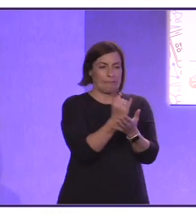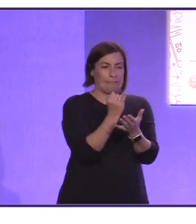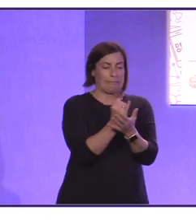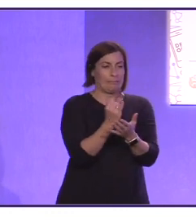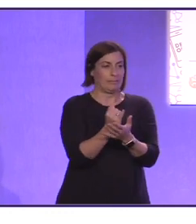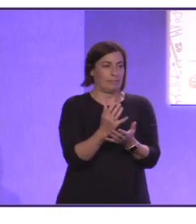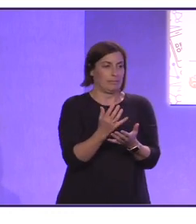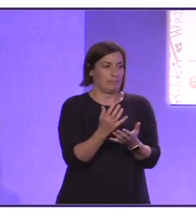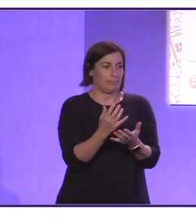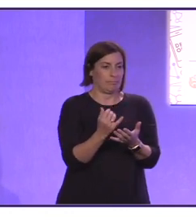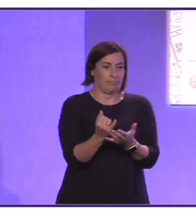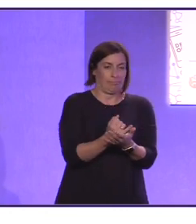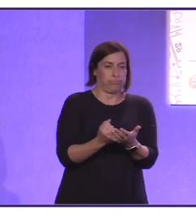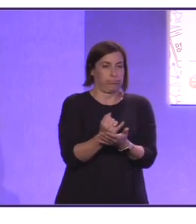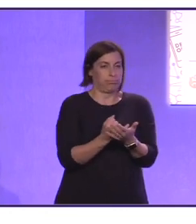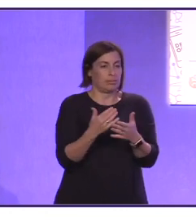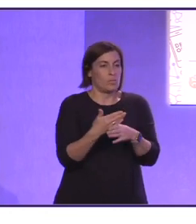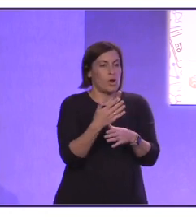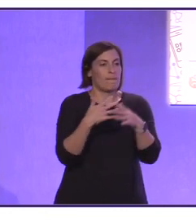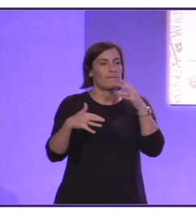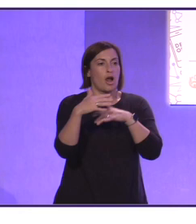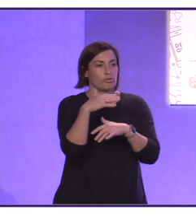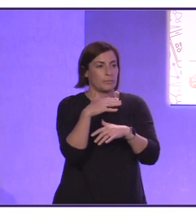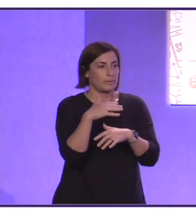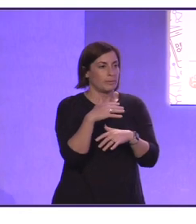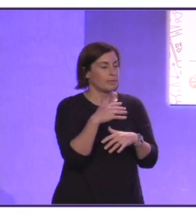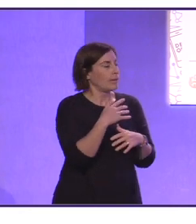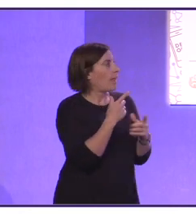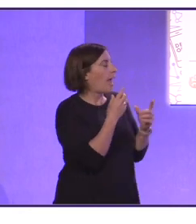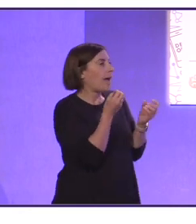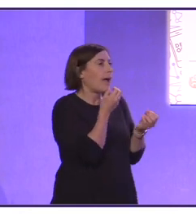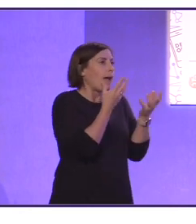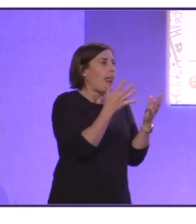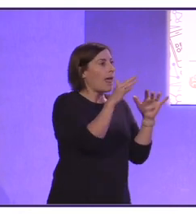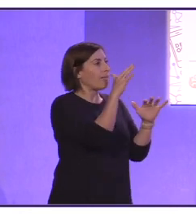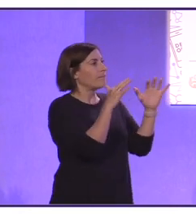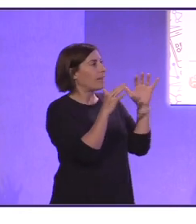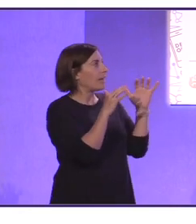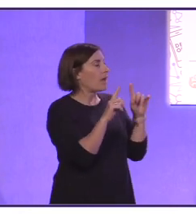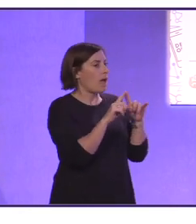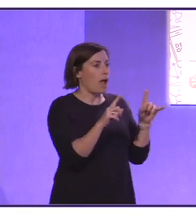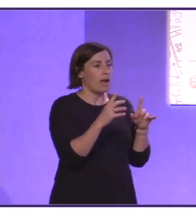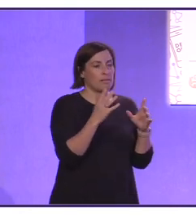bit mythical. It sounds like a wonderful thing, sort of like smoke-free schools and